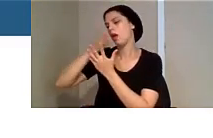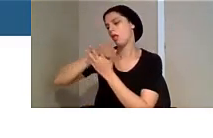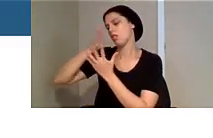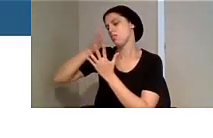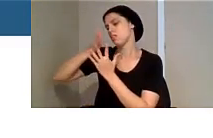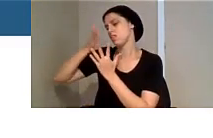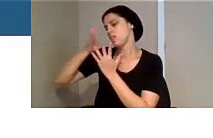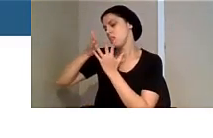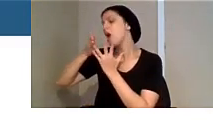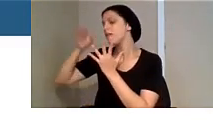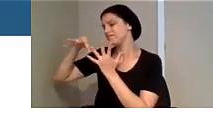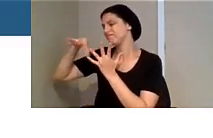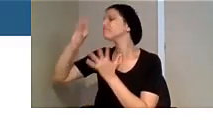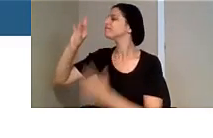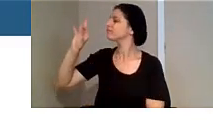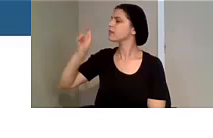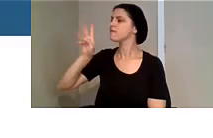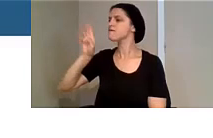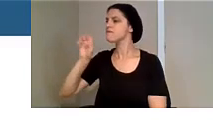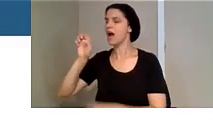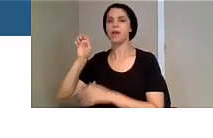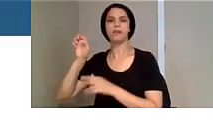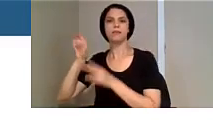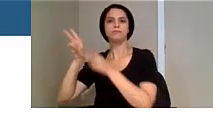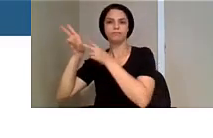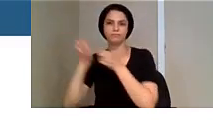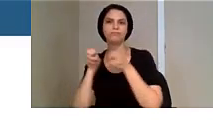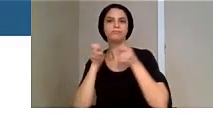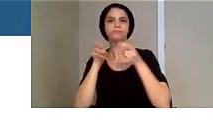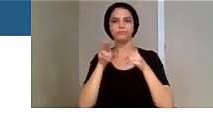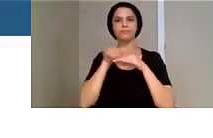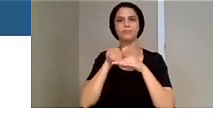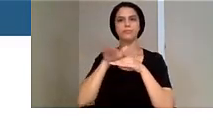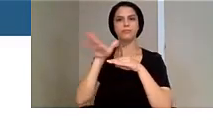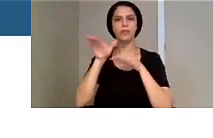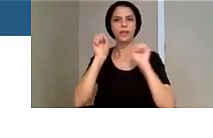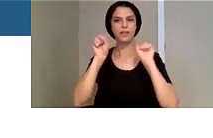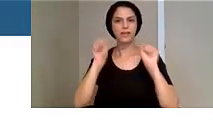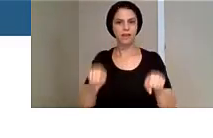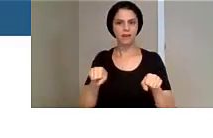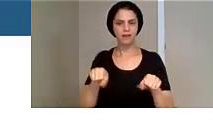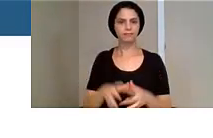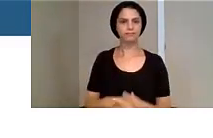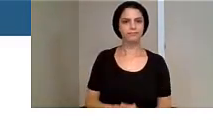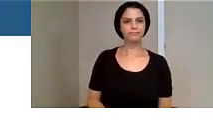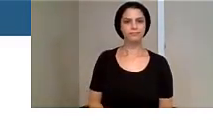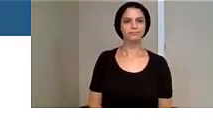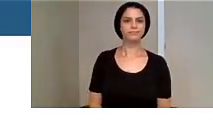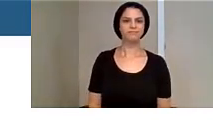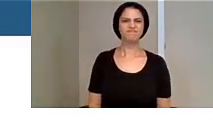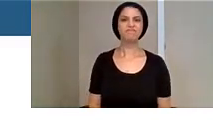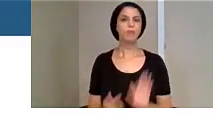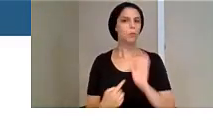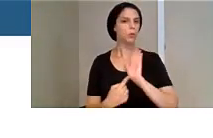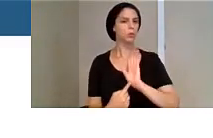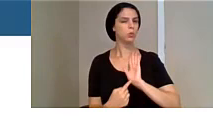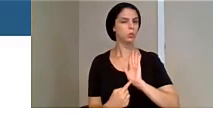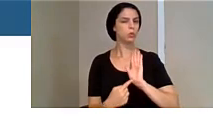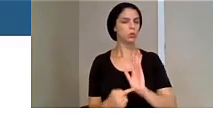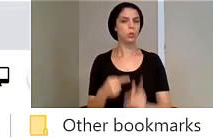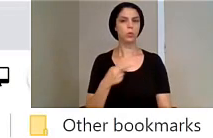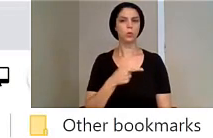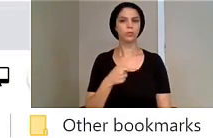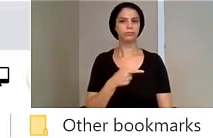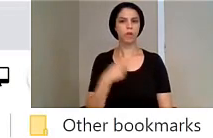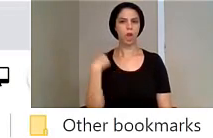that file, and then once they've selected it, they're clicking on Submit Assignment. So I'm going to show you an example of